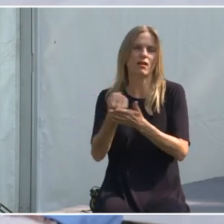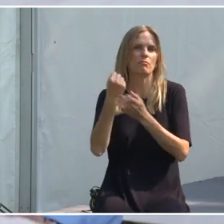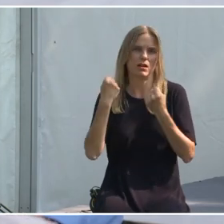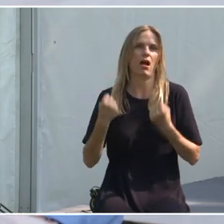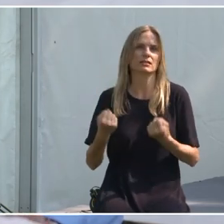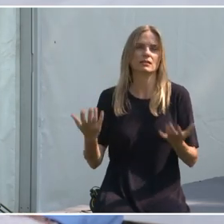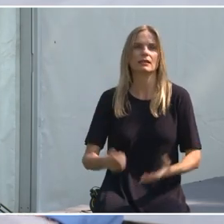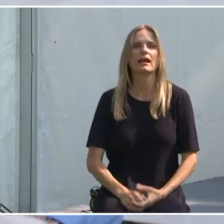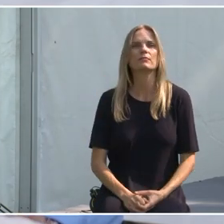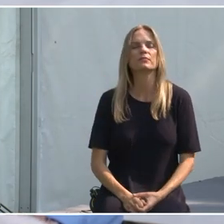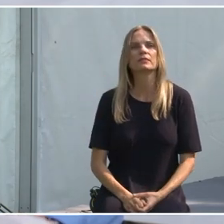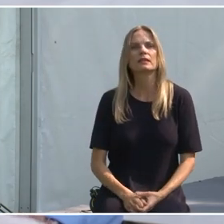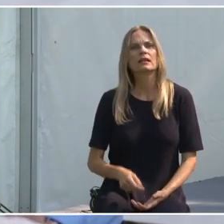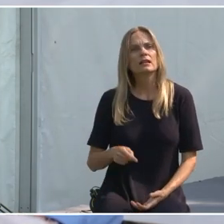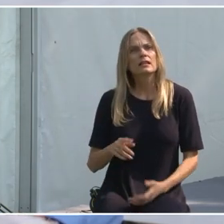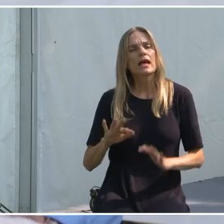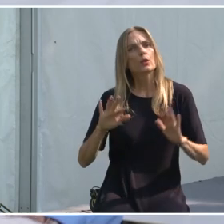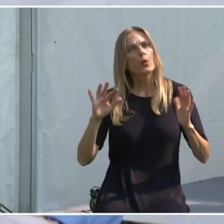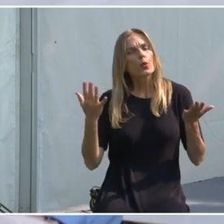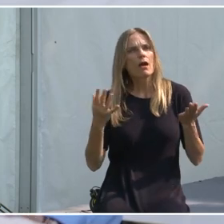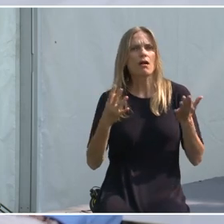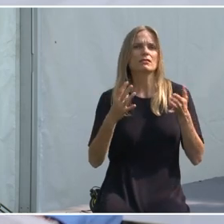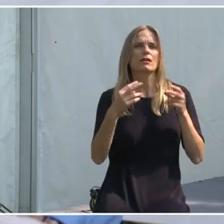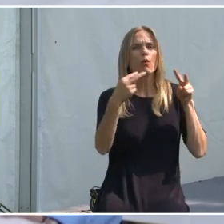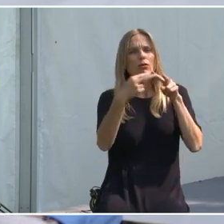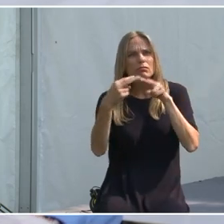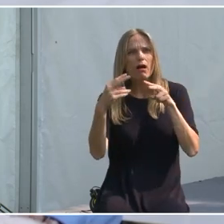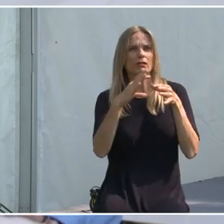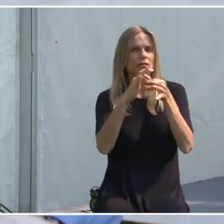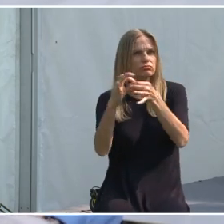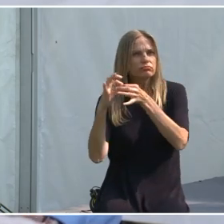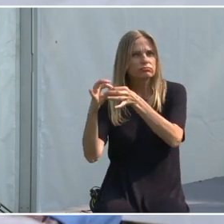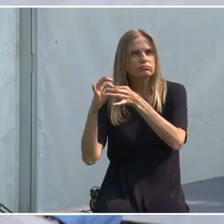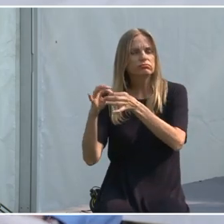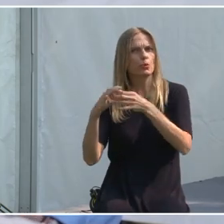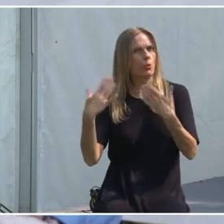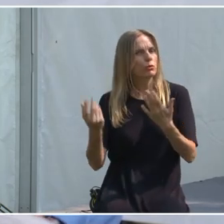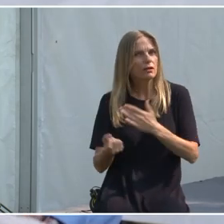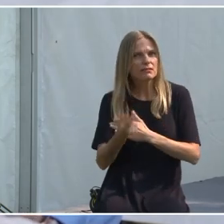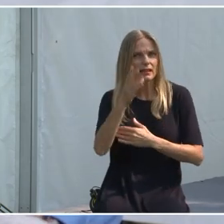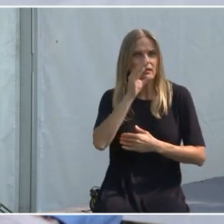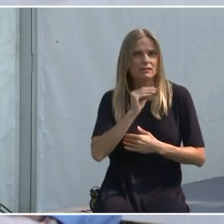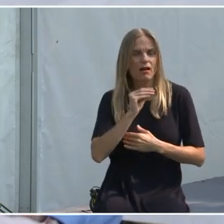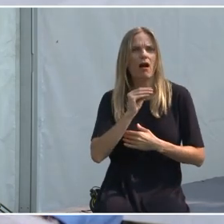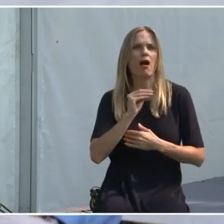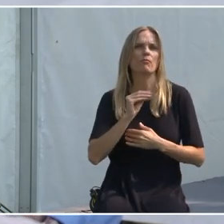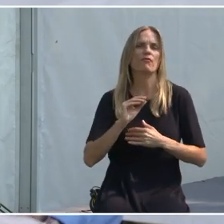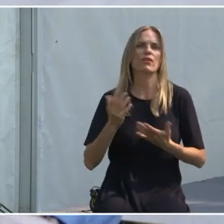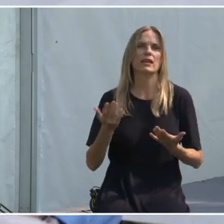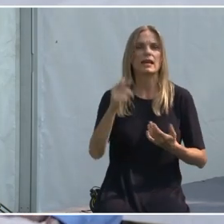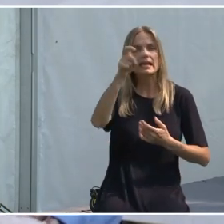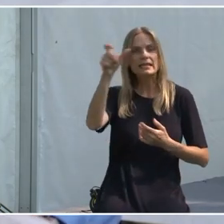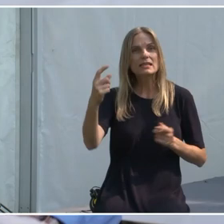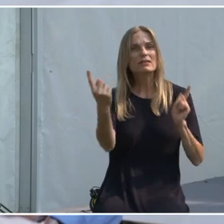social strategies of how do I actually build connections? Are my connections source only the things that, or the people that I